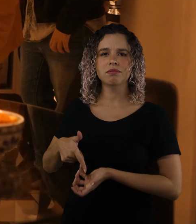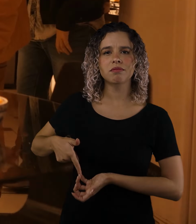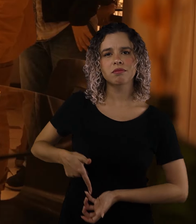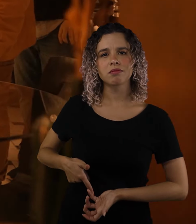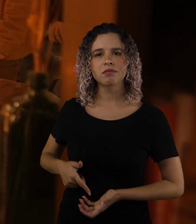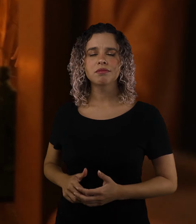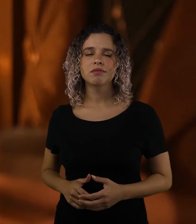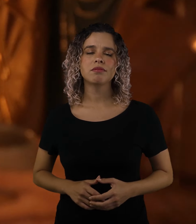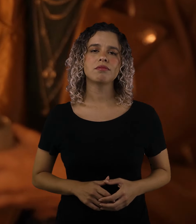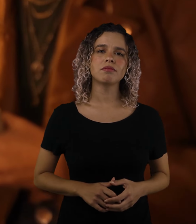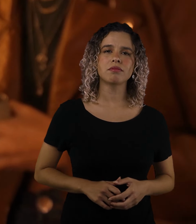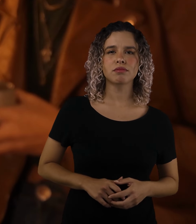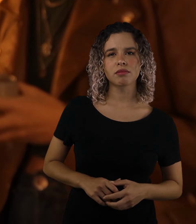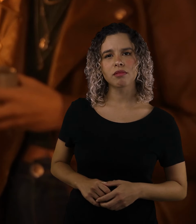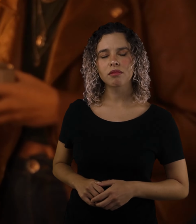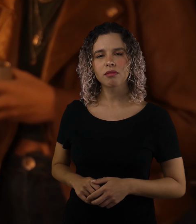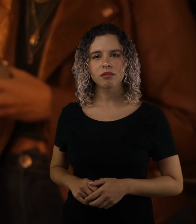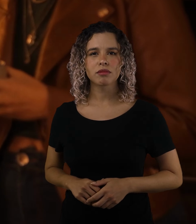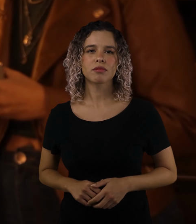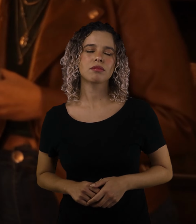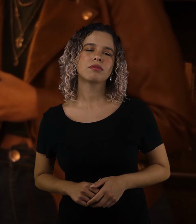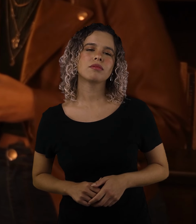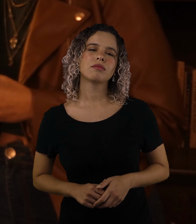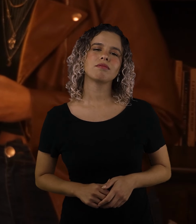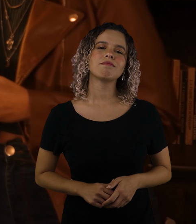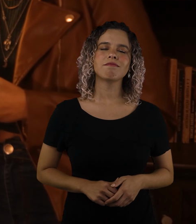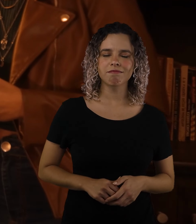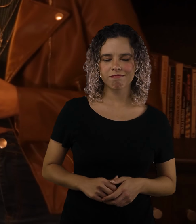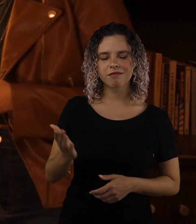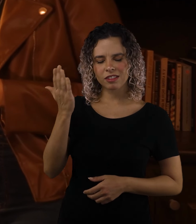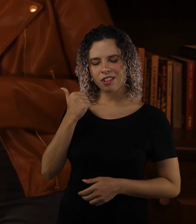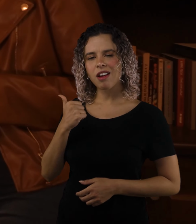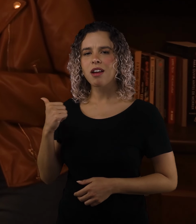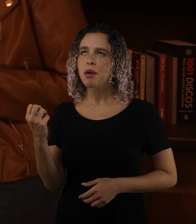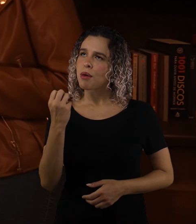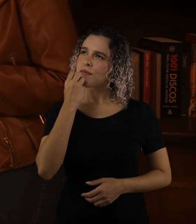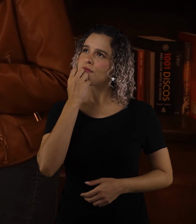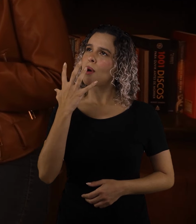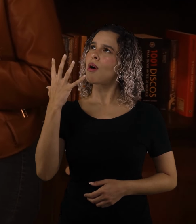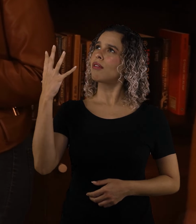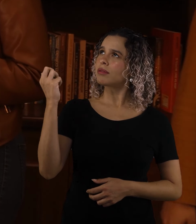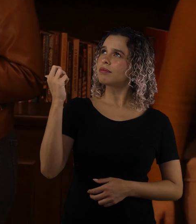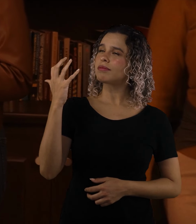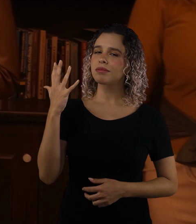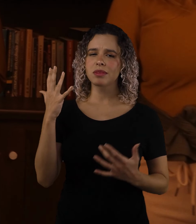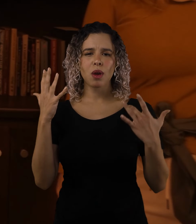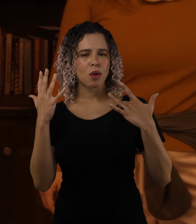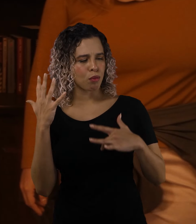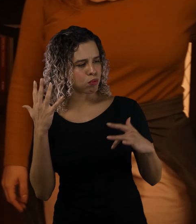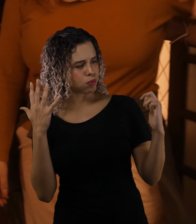E mostra meus amigos na cozinha e na sala. Bruna Mata, Carol Valença e Estela. Elas dão um selinho. Follow